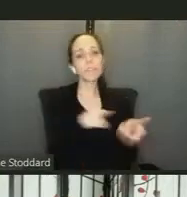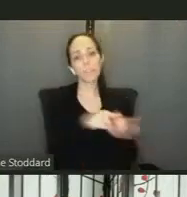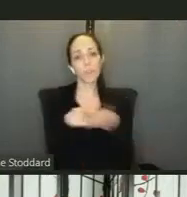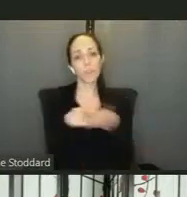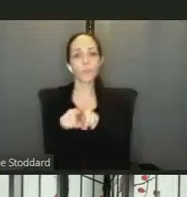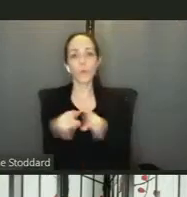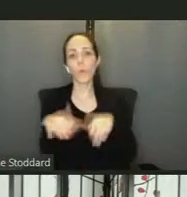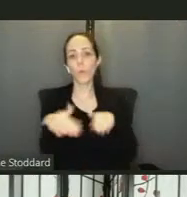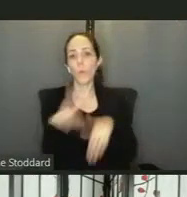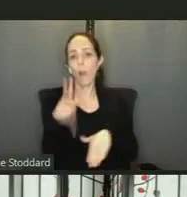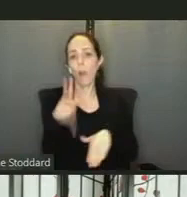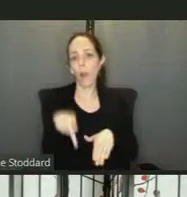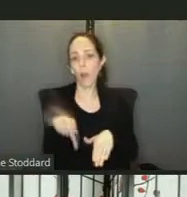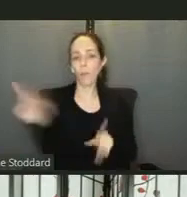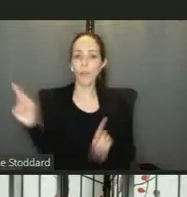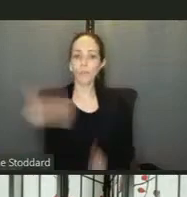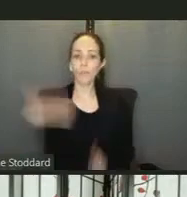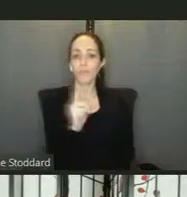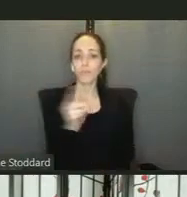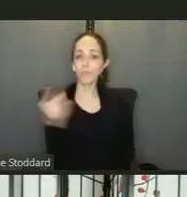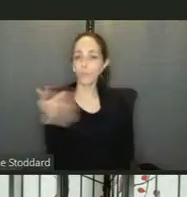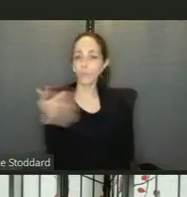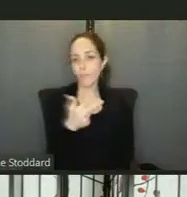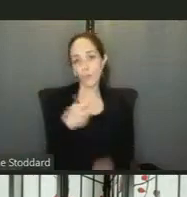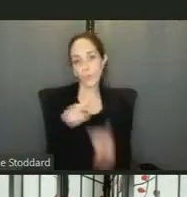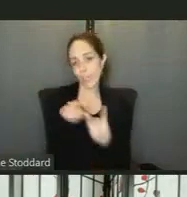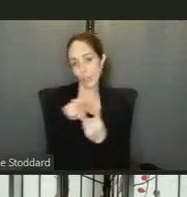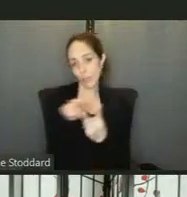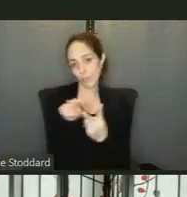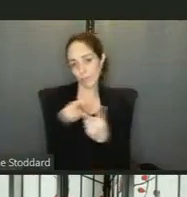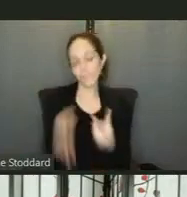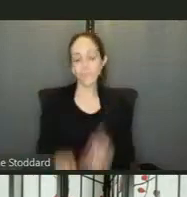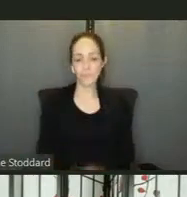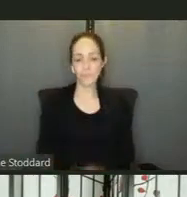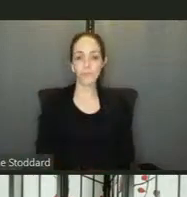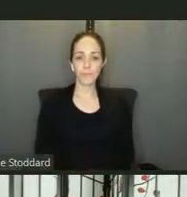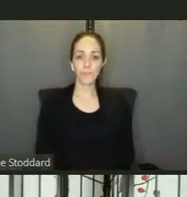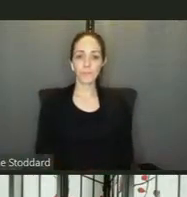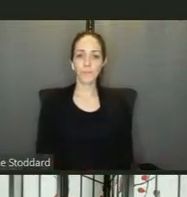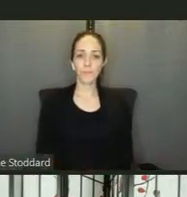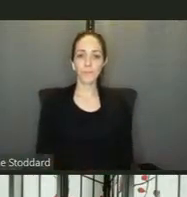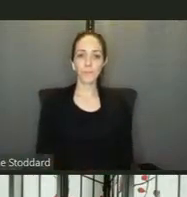free to utilize the services as you're able to. Next slide, please.